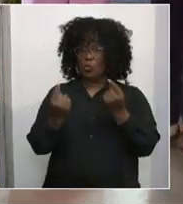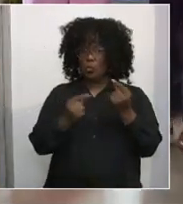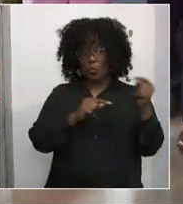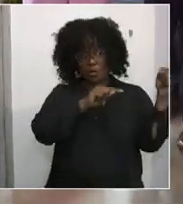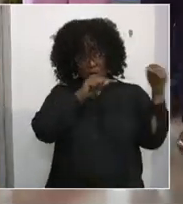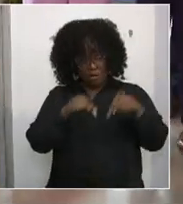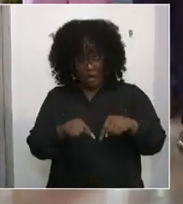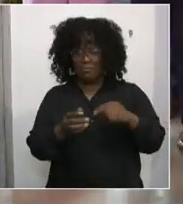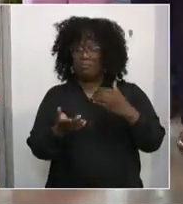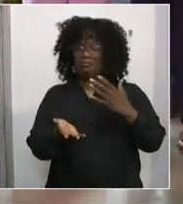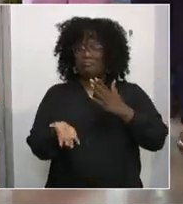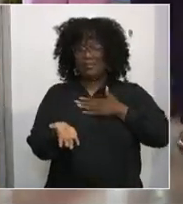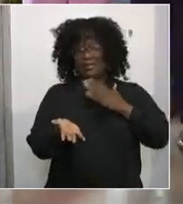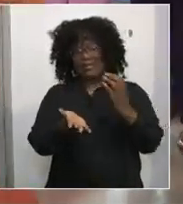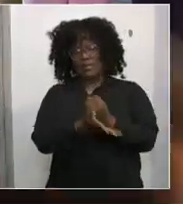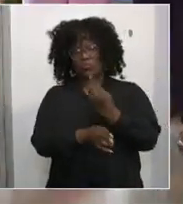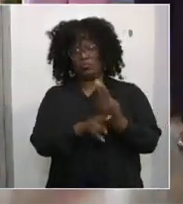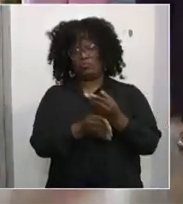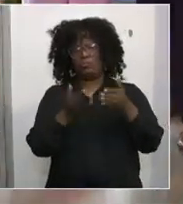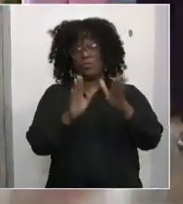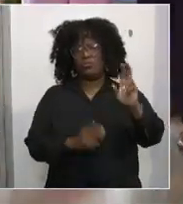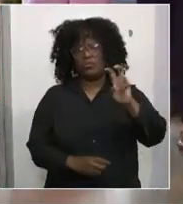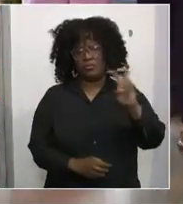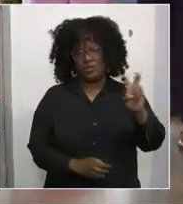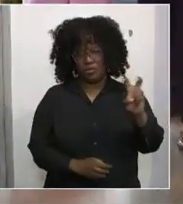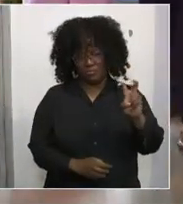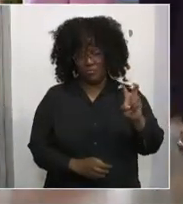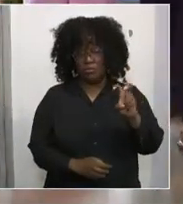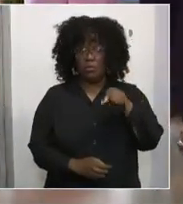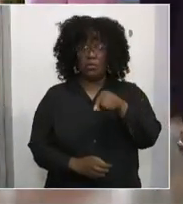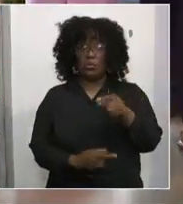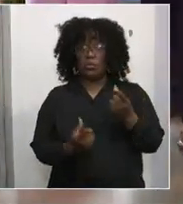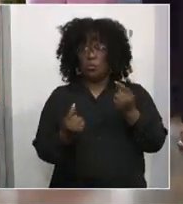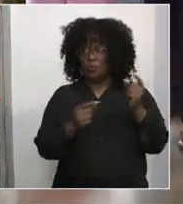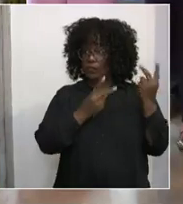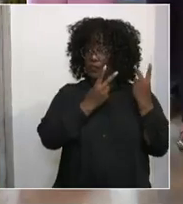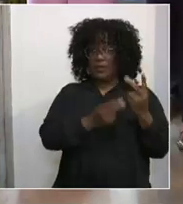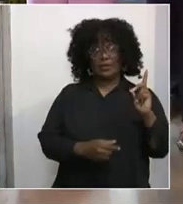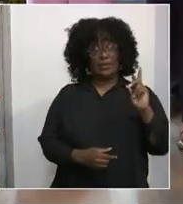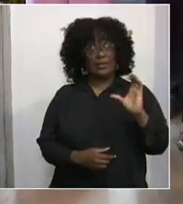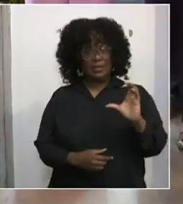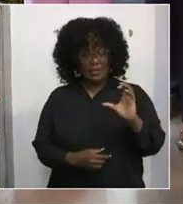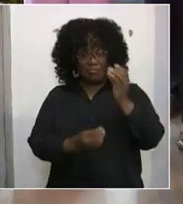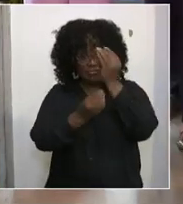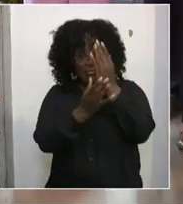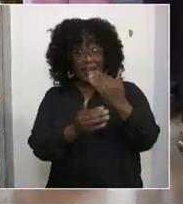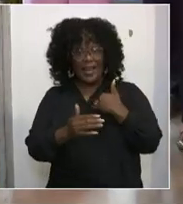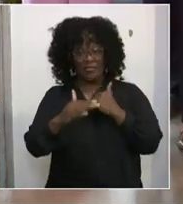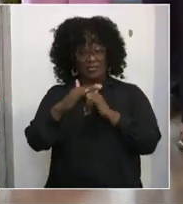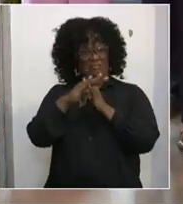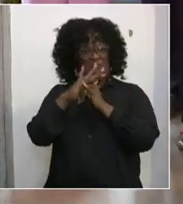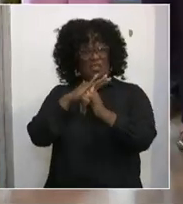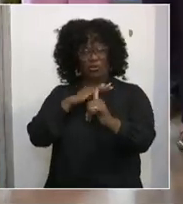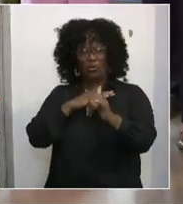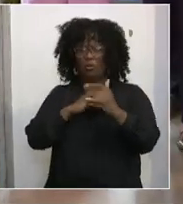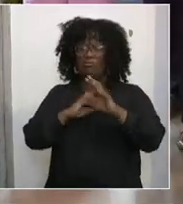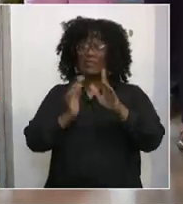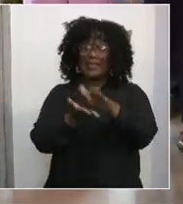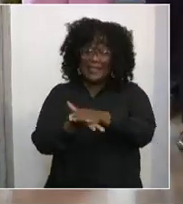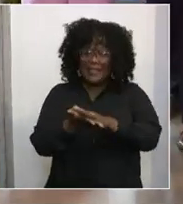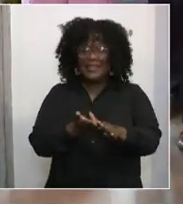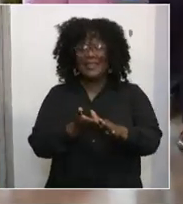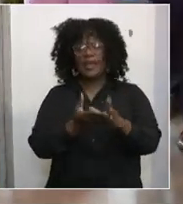So if you're visiting, our metro is the best, clean, safe, and you can use your credit card to